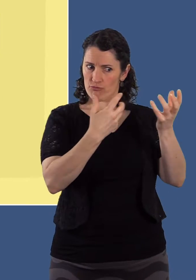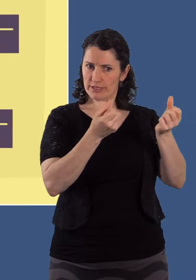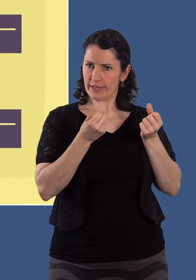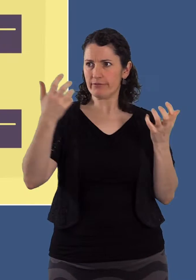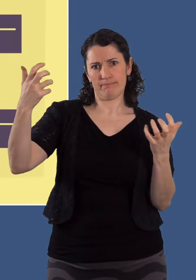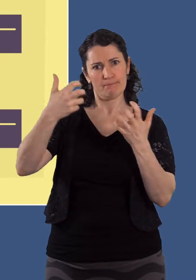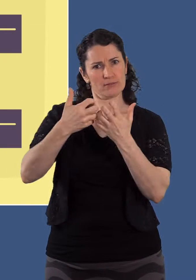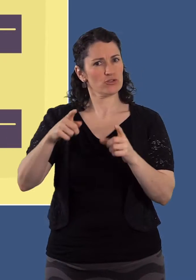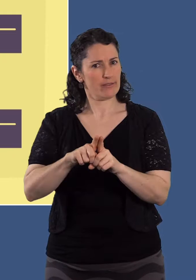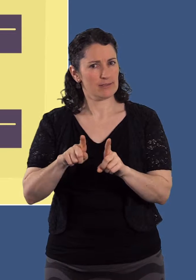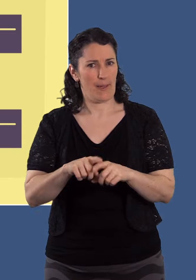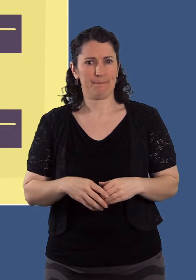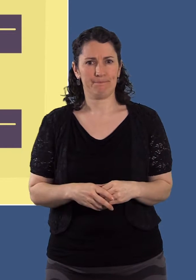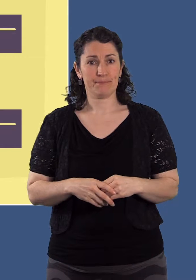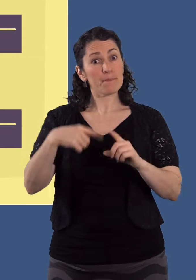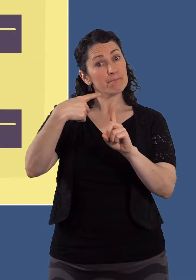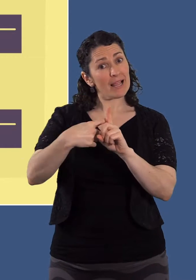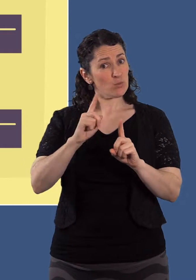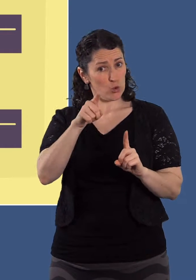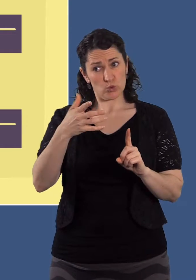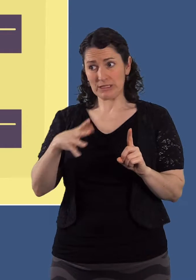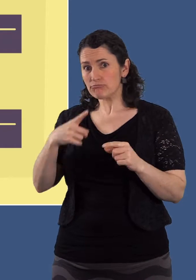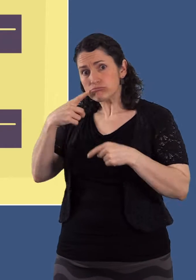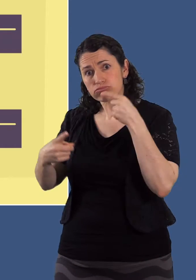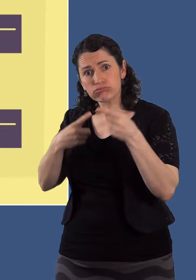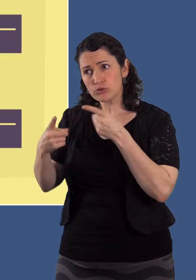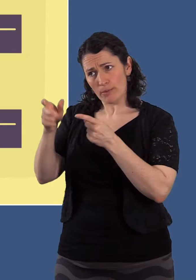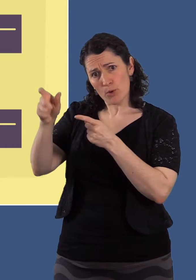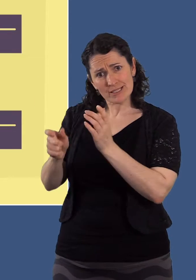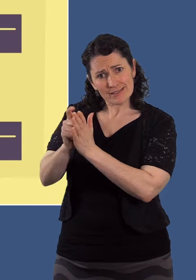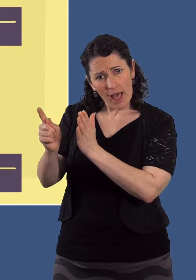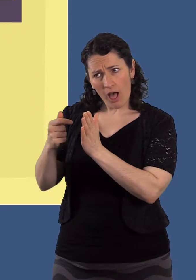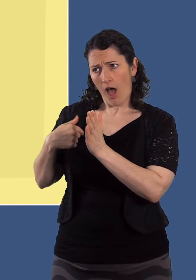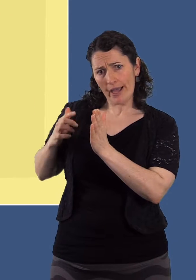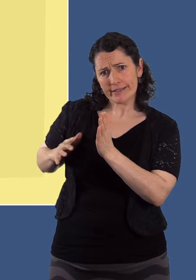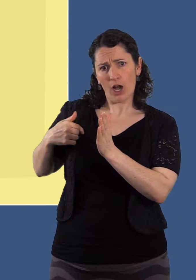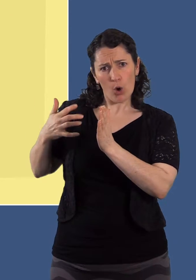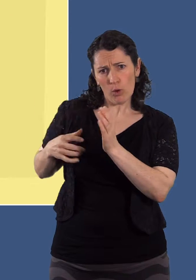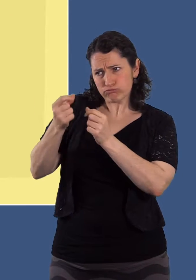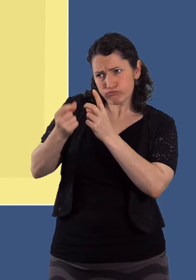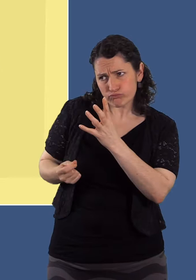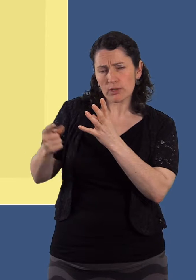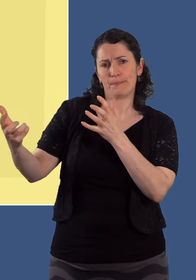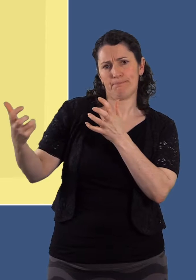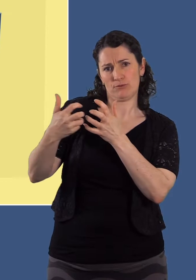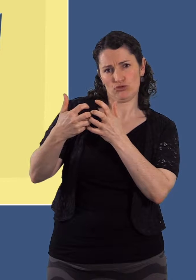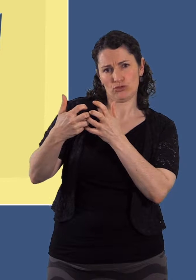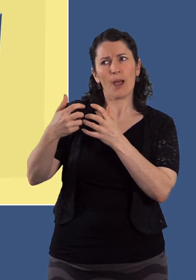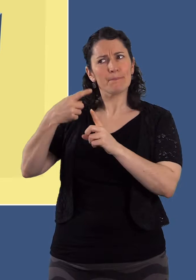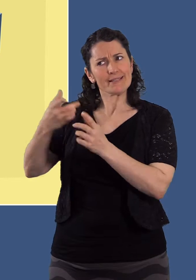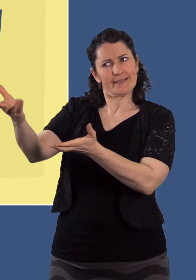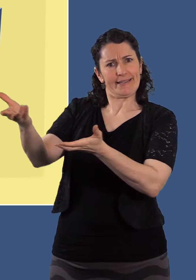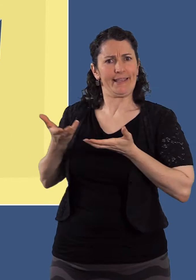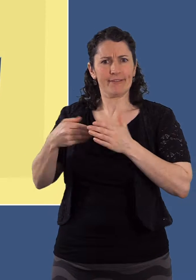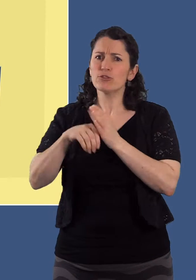Products and services are fit for any purposes that you made known to the seller. Services will be provided with due care and